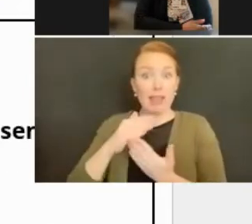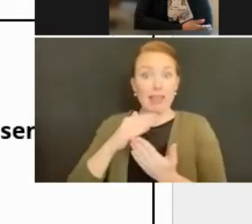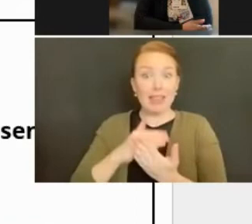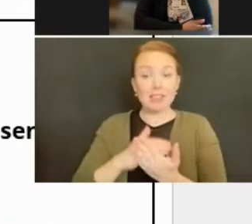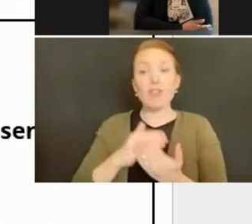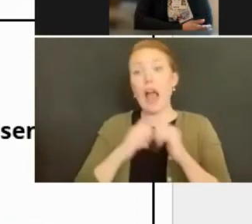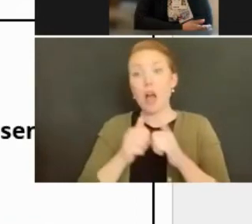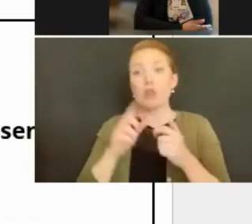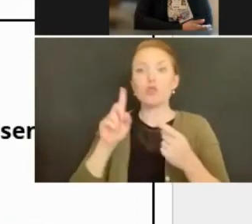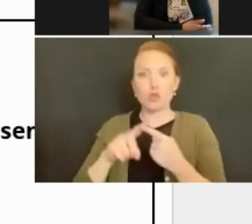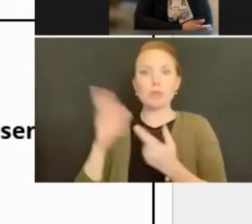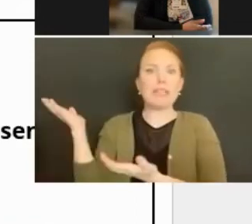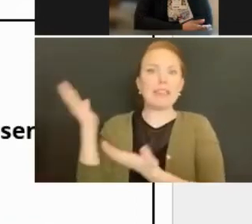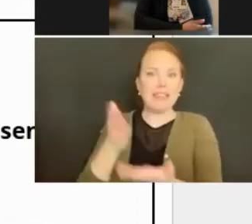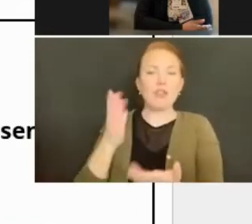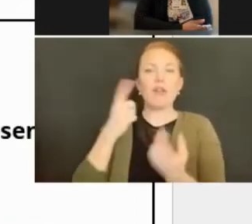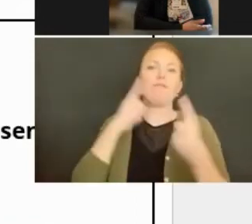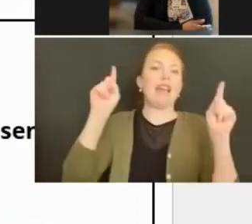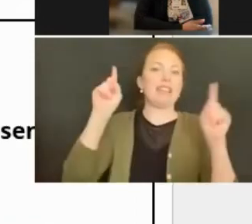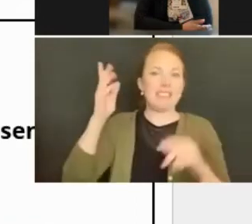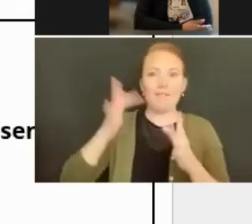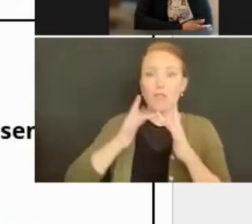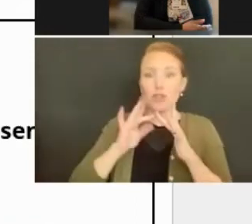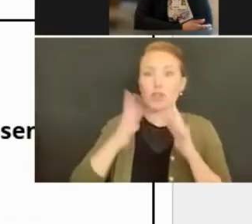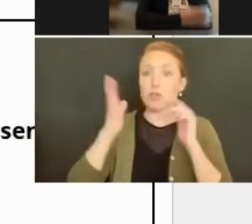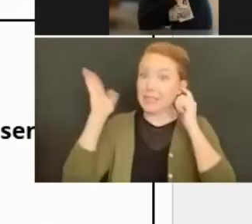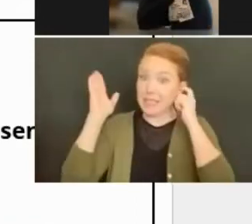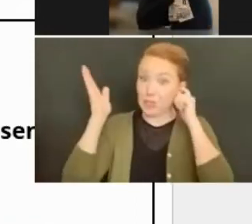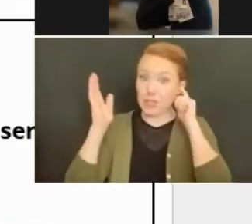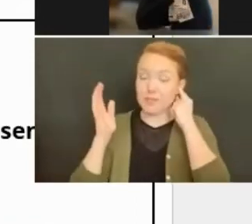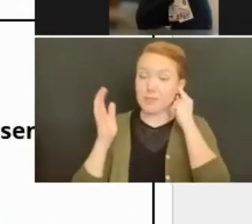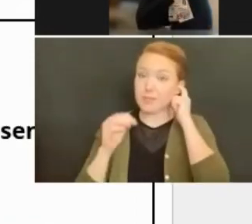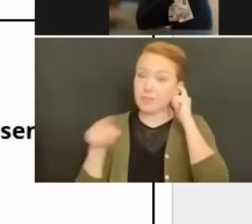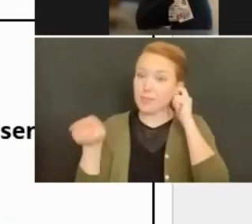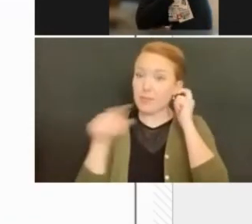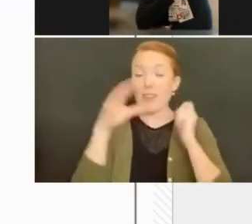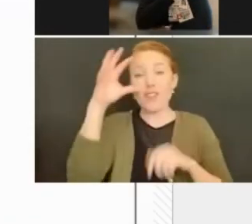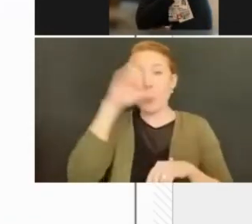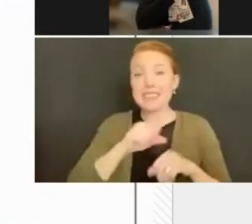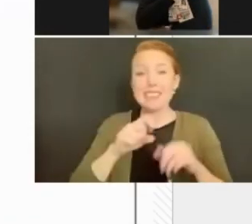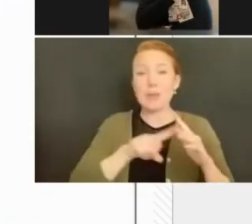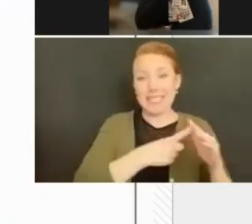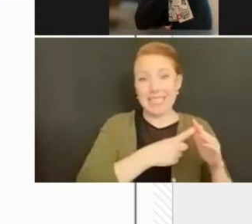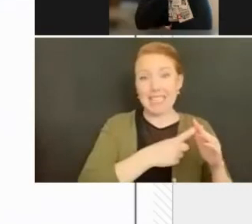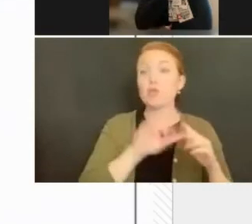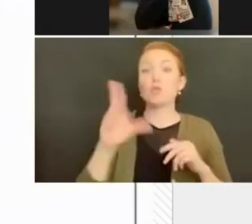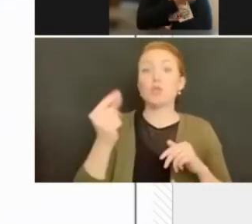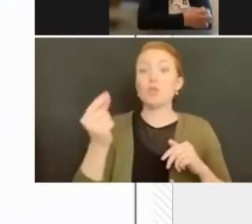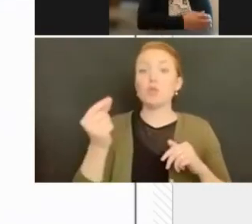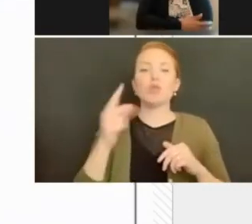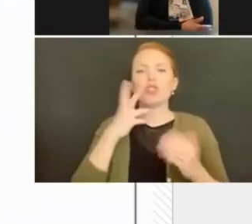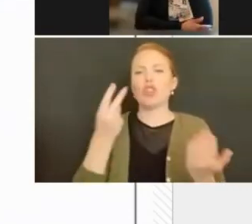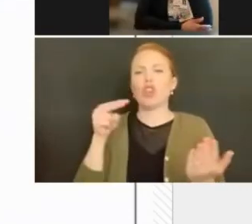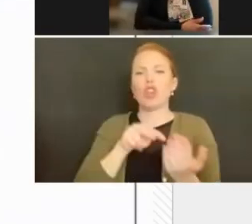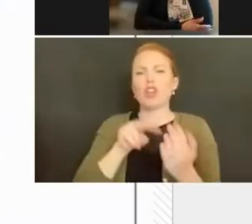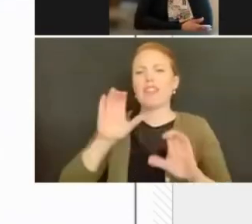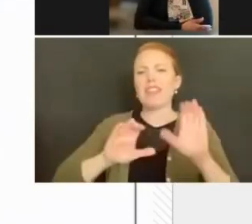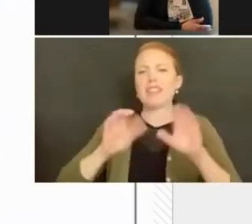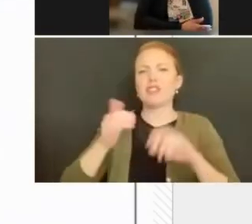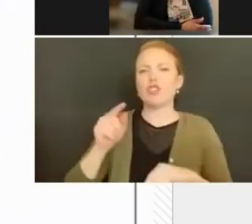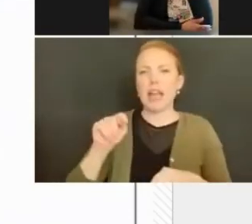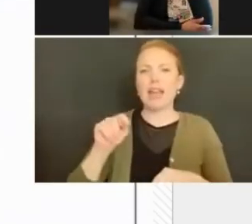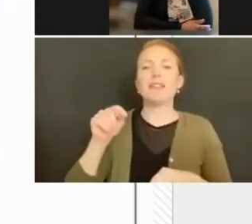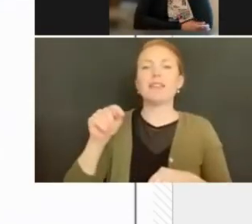how to deliver effective virtual presentations. And if you missed this offer at the start, all you do is you go to the chat, please, for the educators